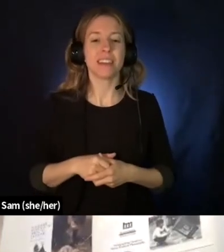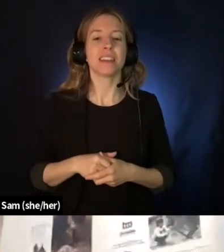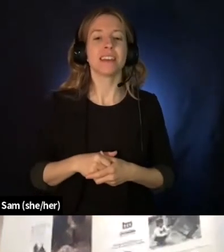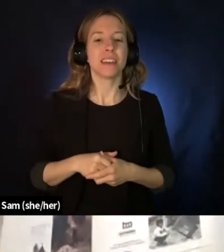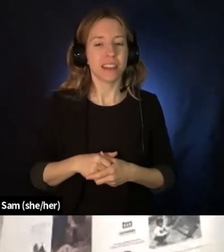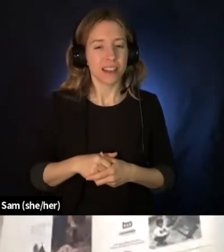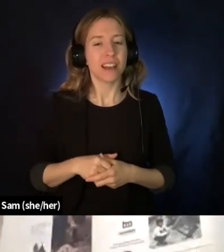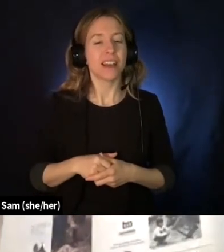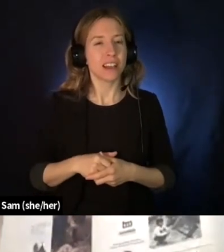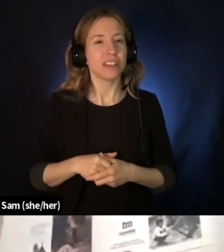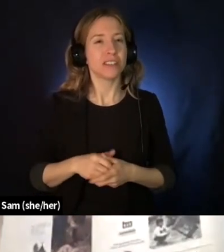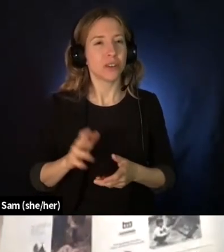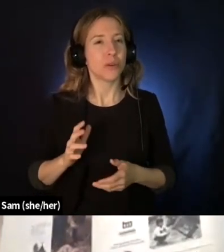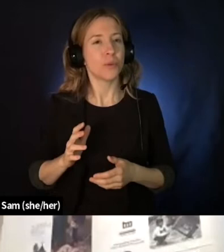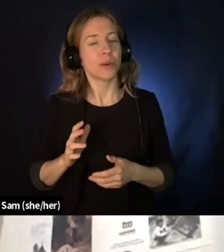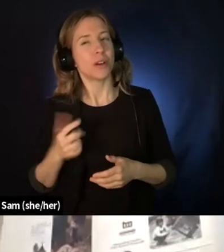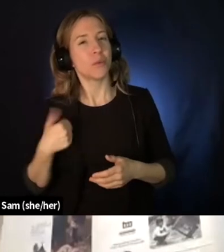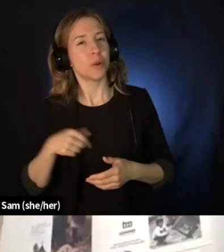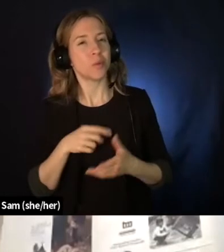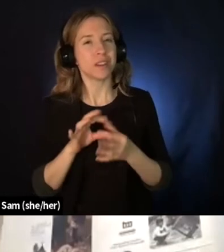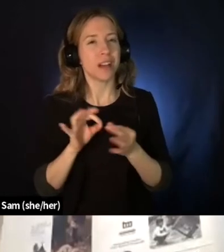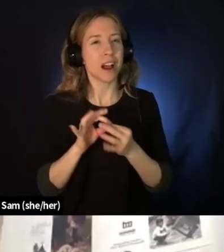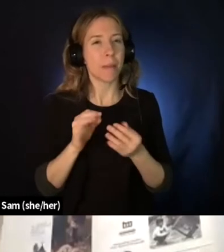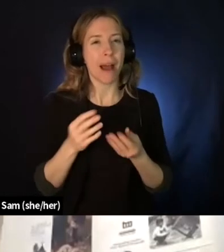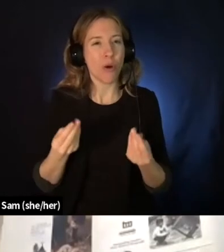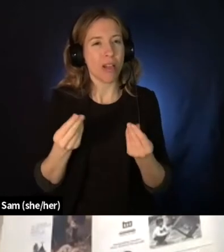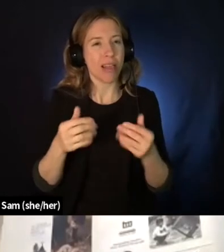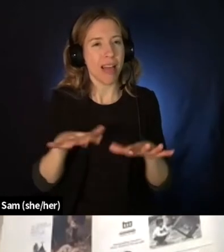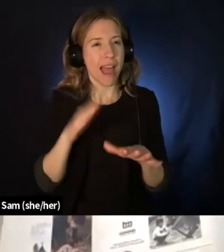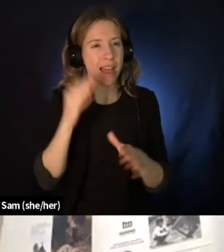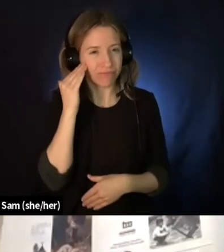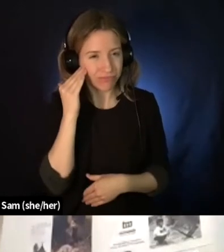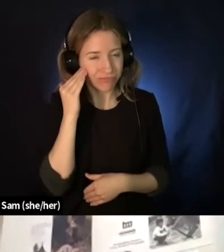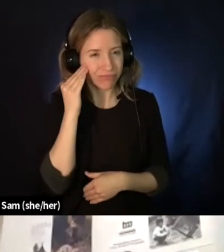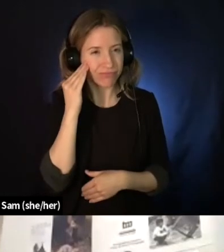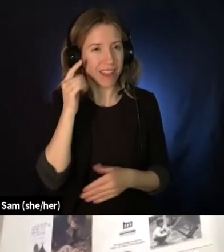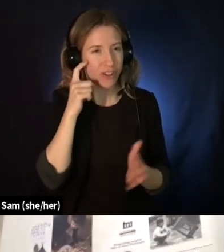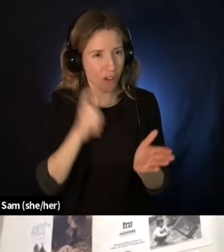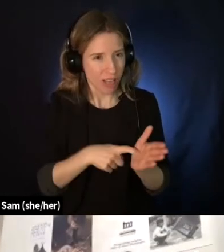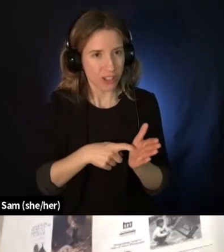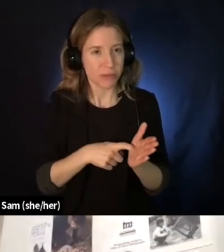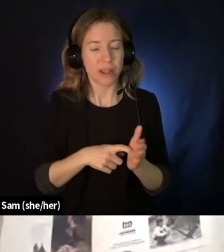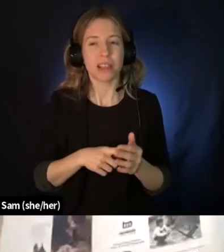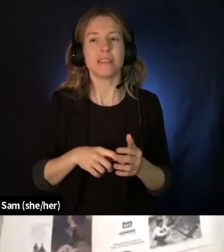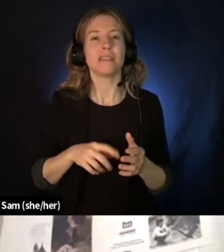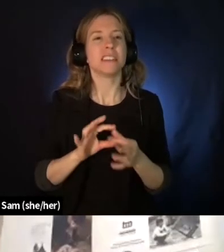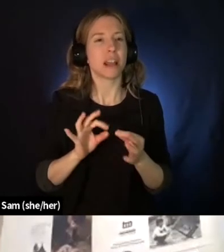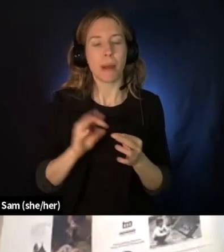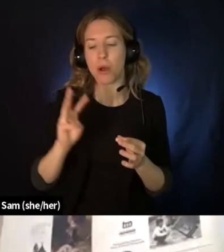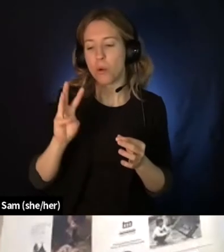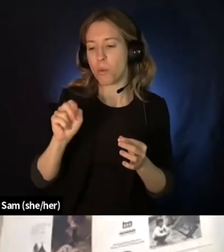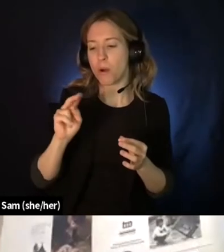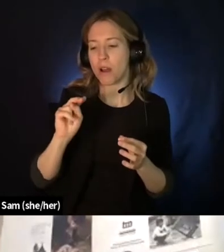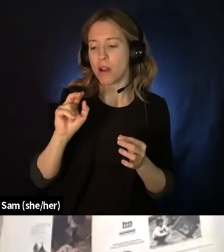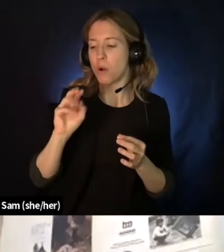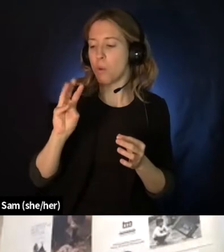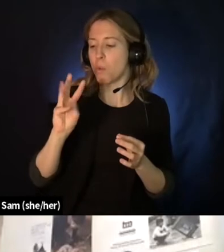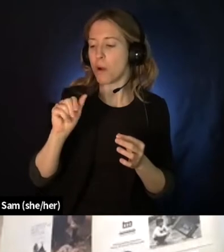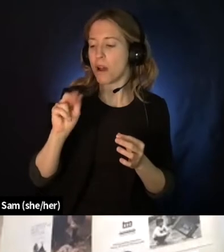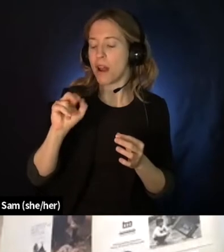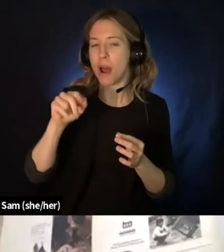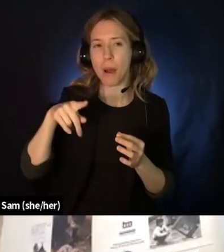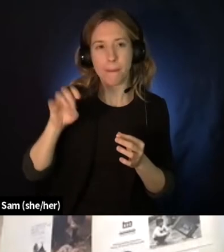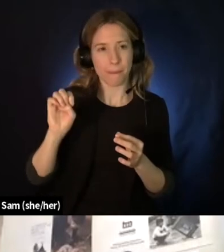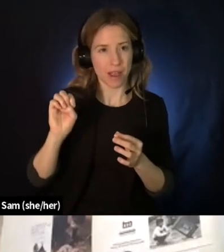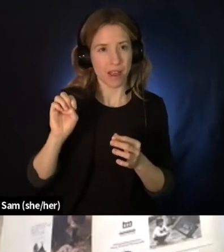land acknowledgments is I like to, first of all, pose the question to everyone who's there after we do the small prayer.